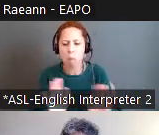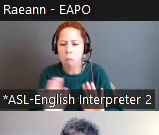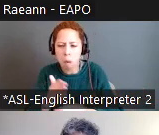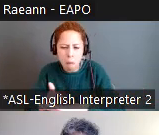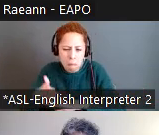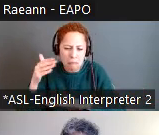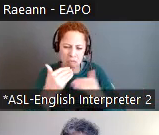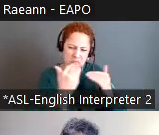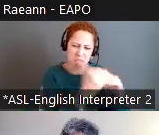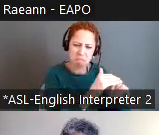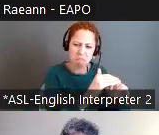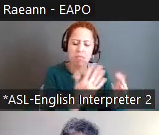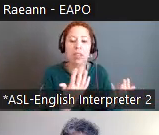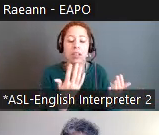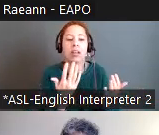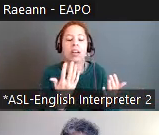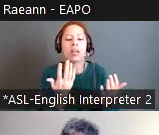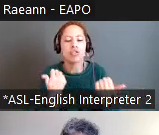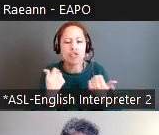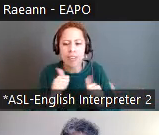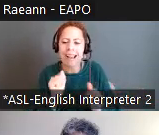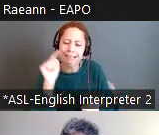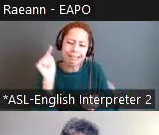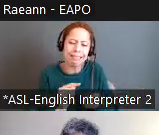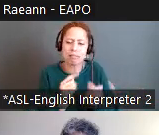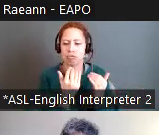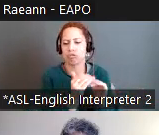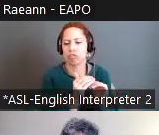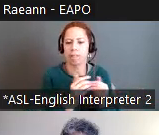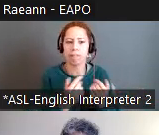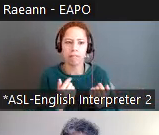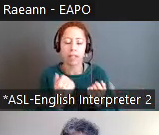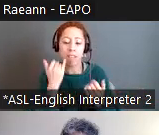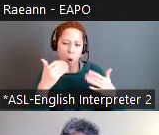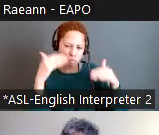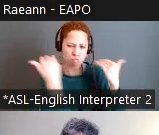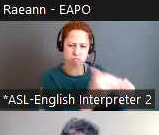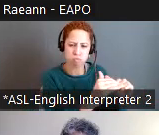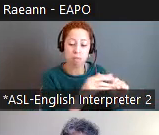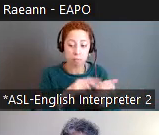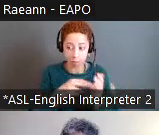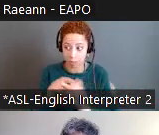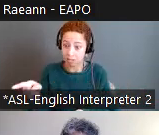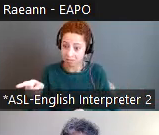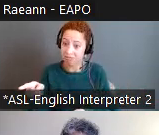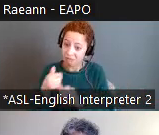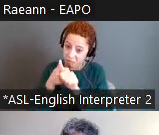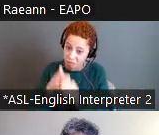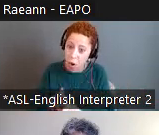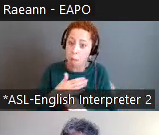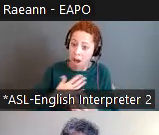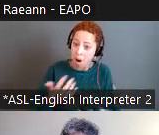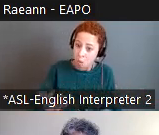most restrictive plan, they're not necessarily acting in your best interest.